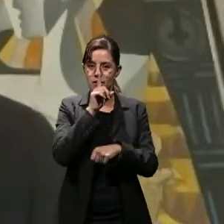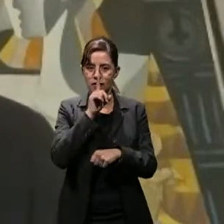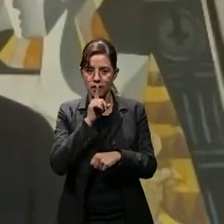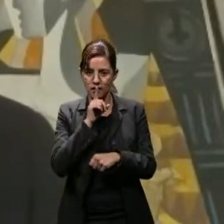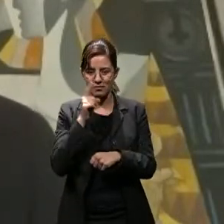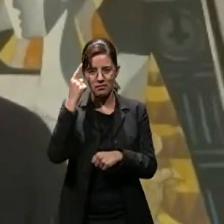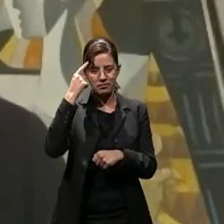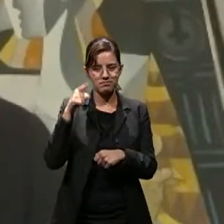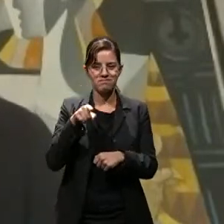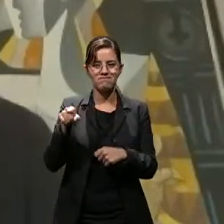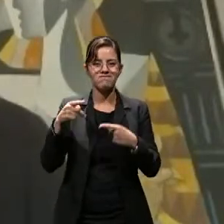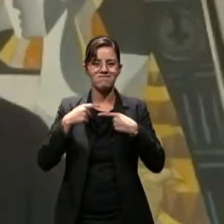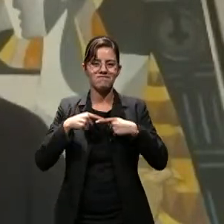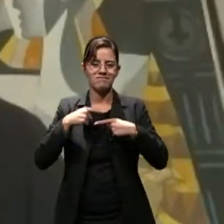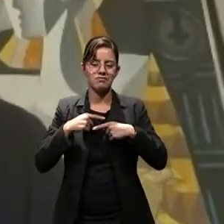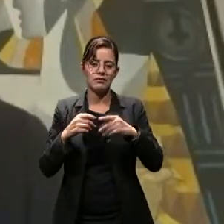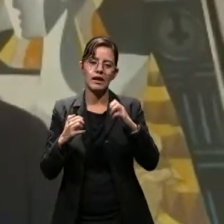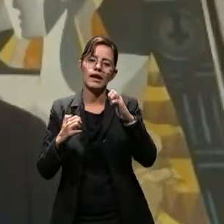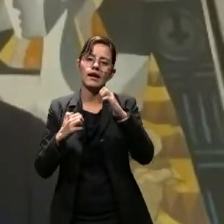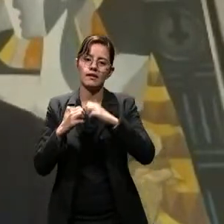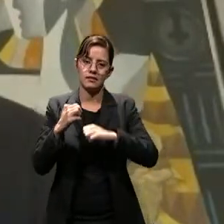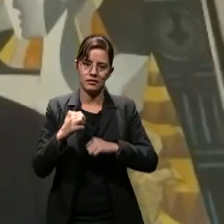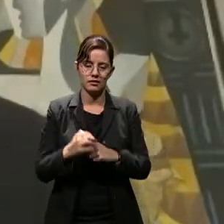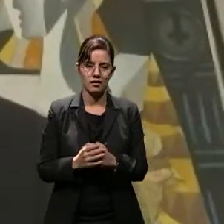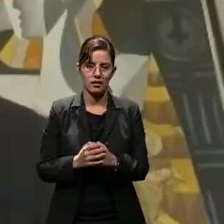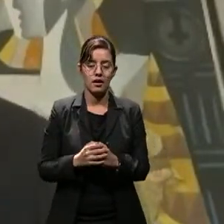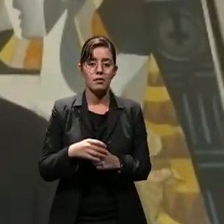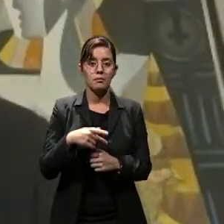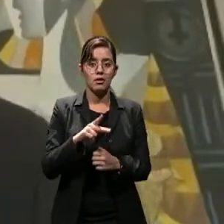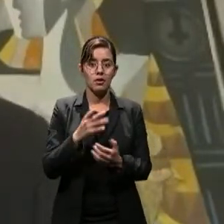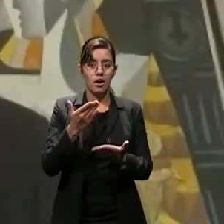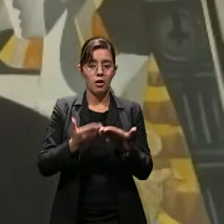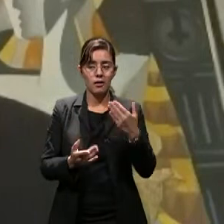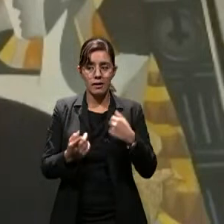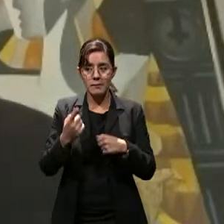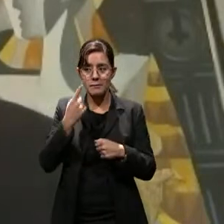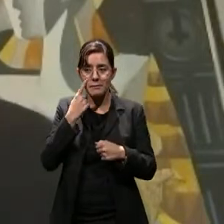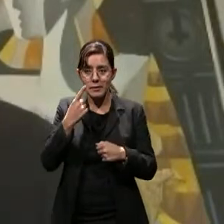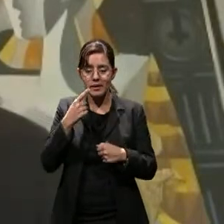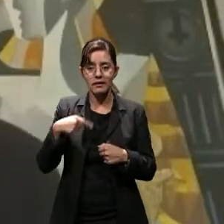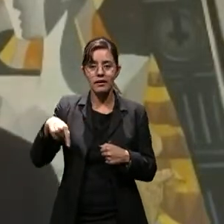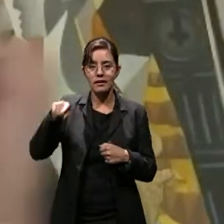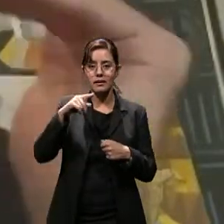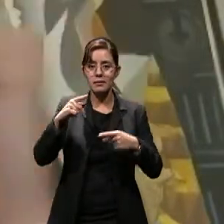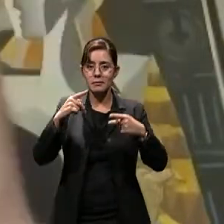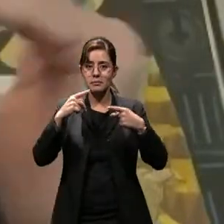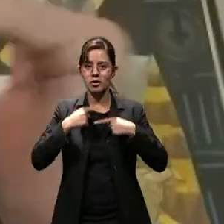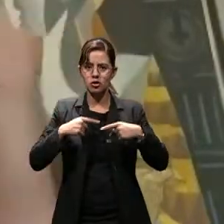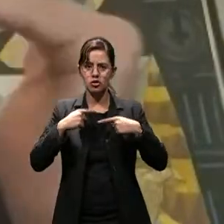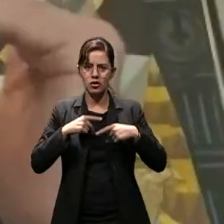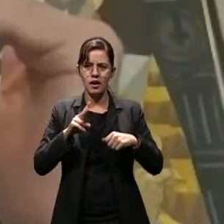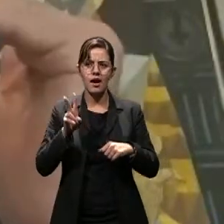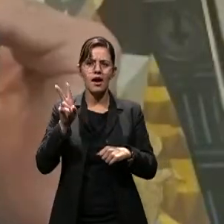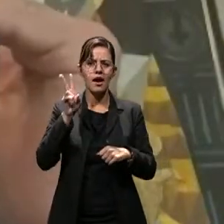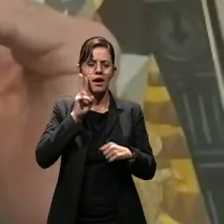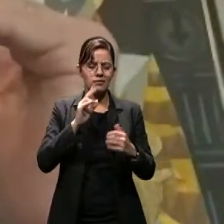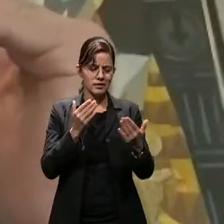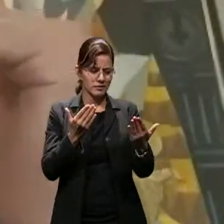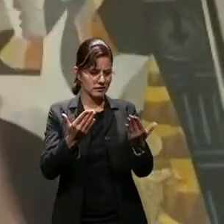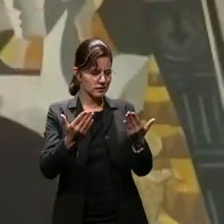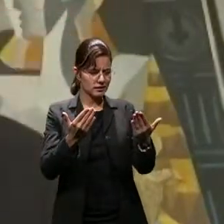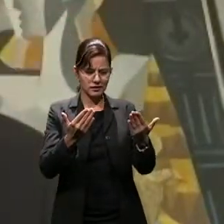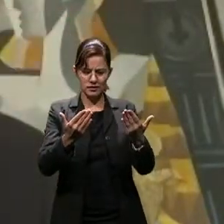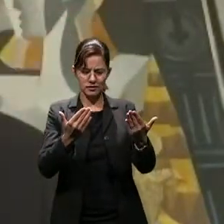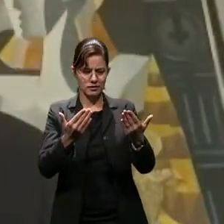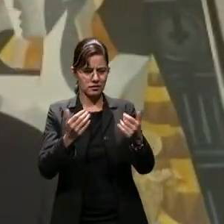But with no doubt, what we do see today is an effort on behalf of citizens